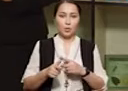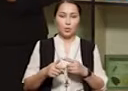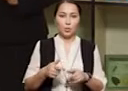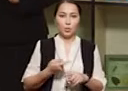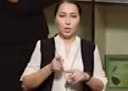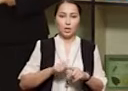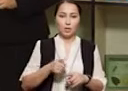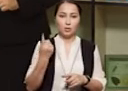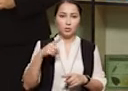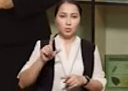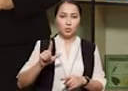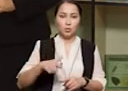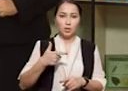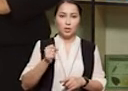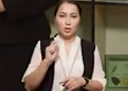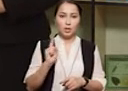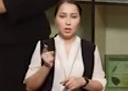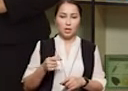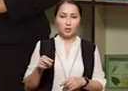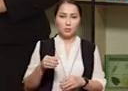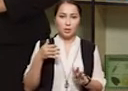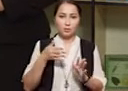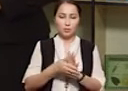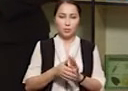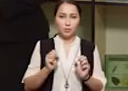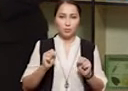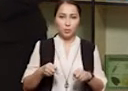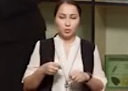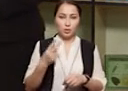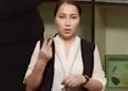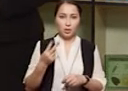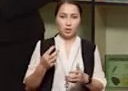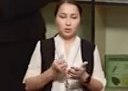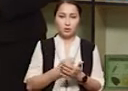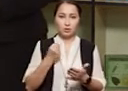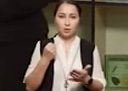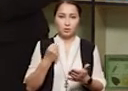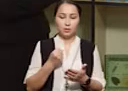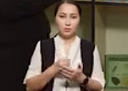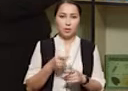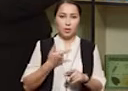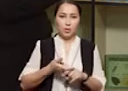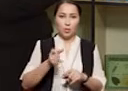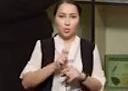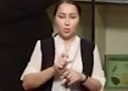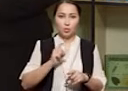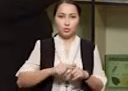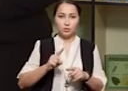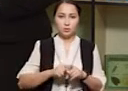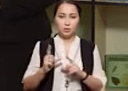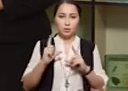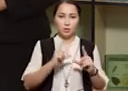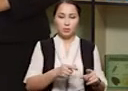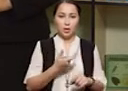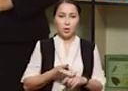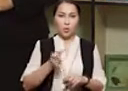boshqa gaz atom va molekulalari uchun ham tegishli. Ikkinchi natija esa juda tez harakat qiladigan